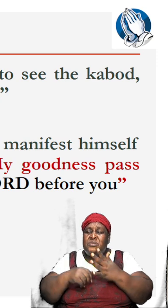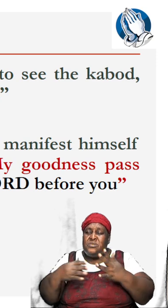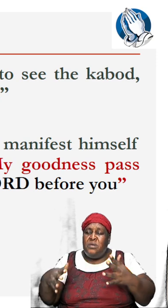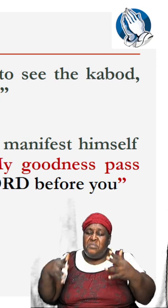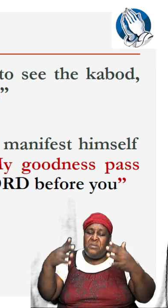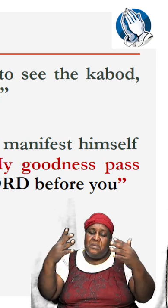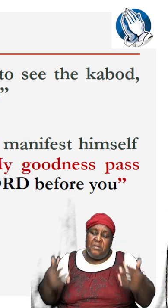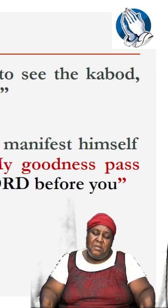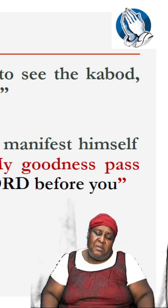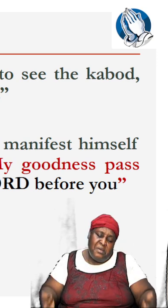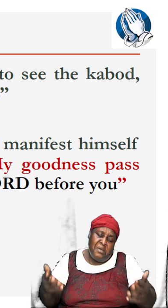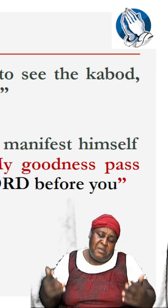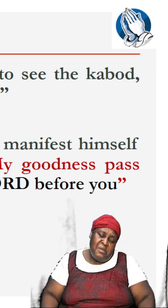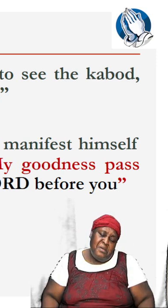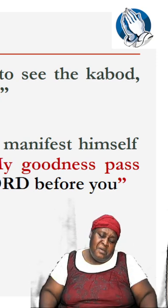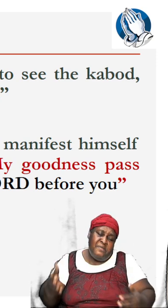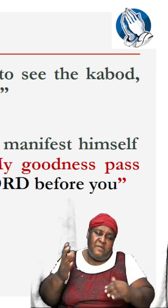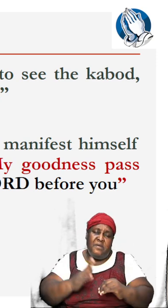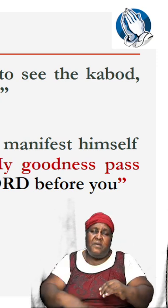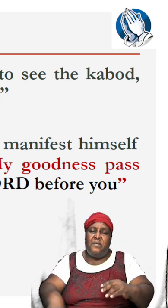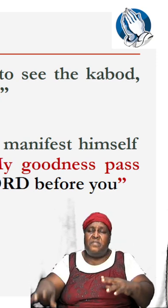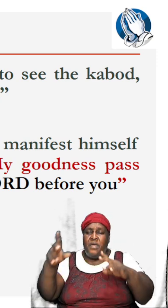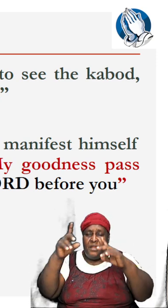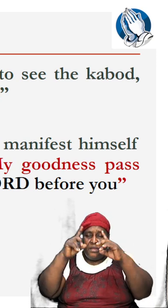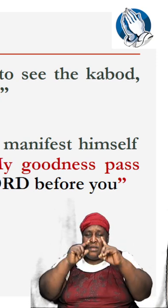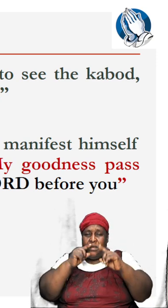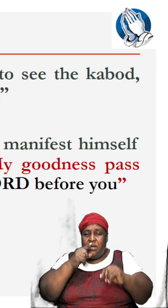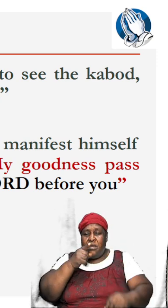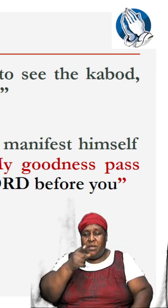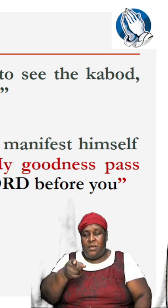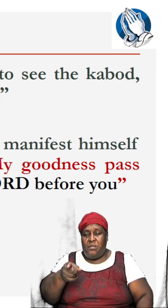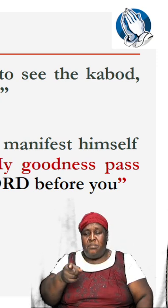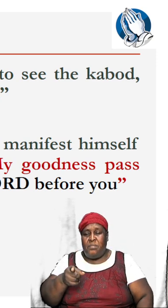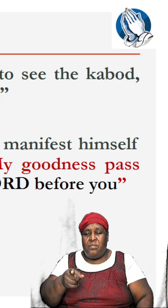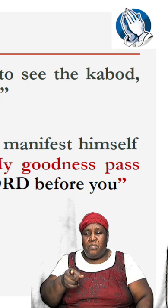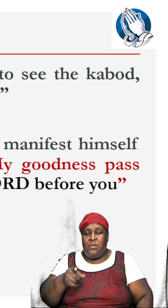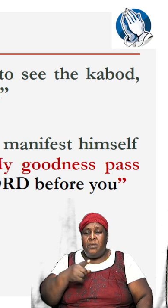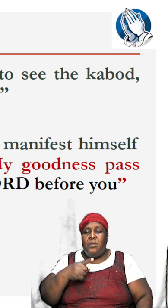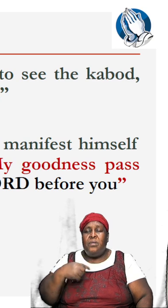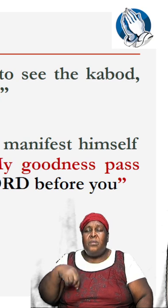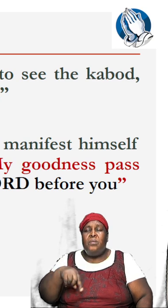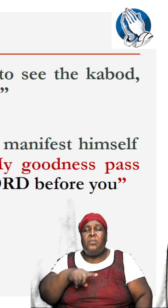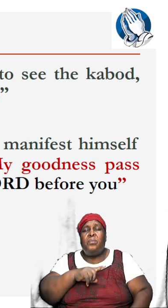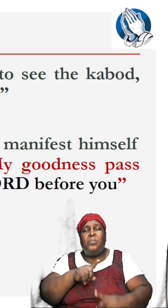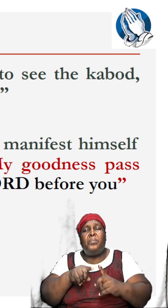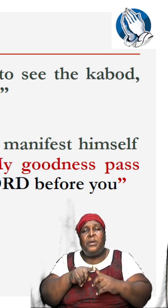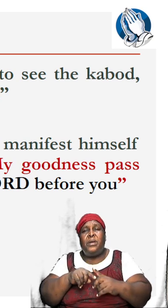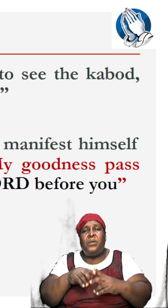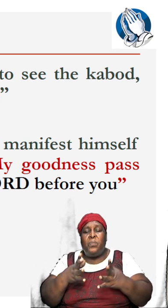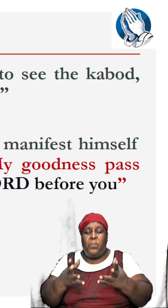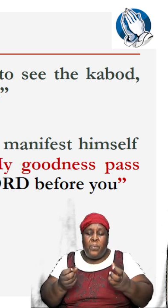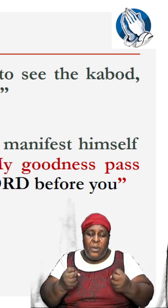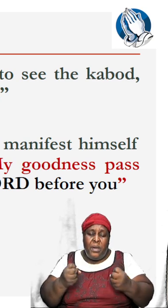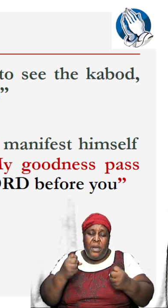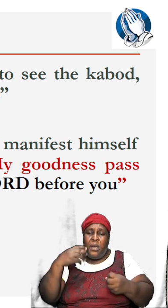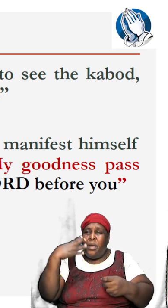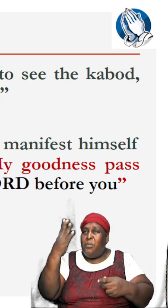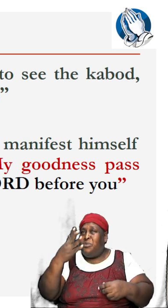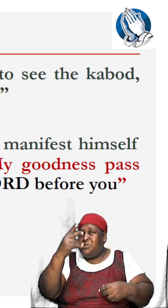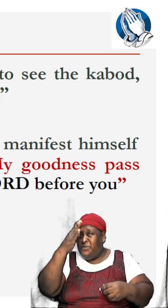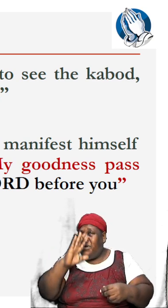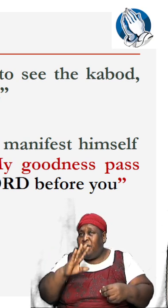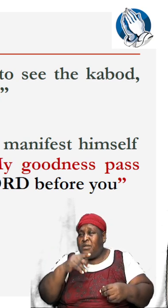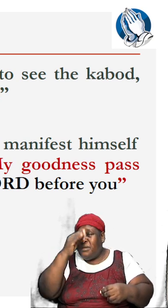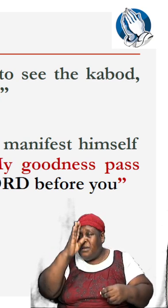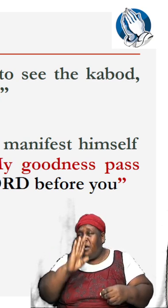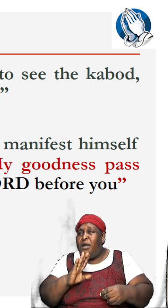When we desire the presence of God, he will manifest himself to us. And God said to Moses, I will make